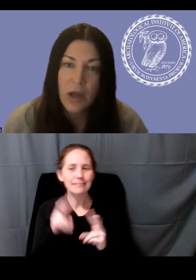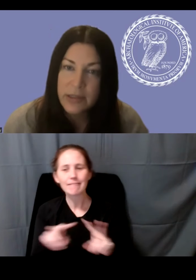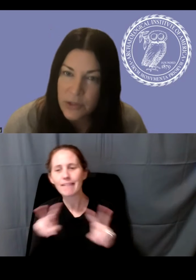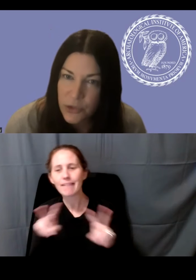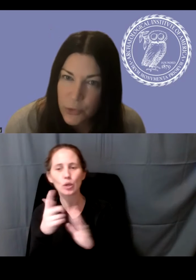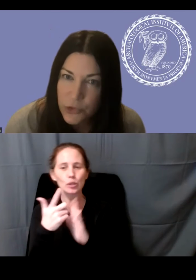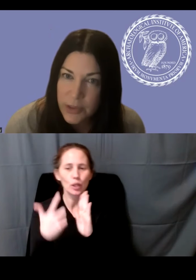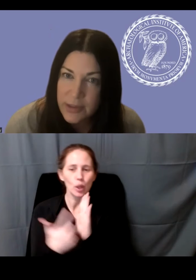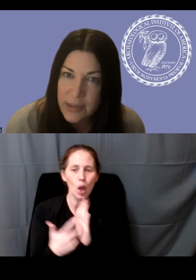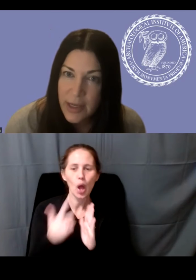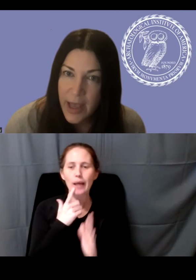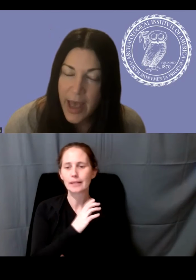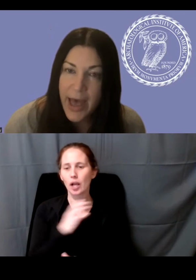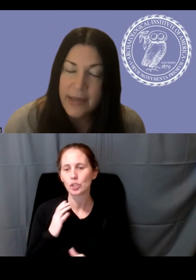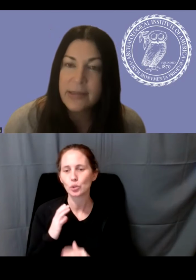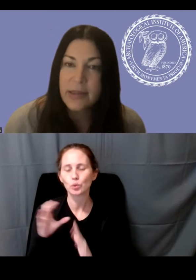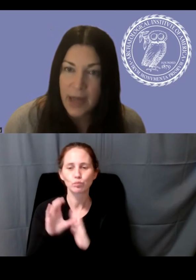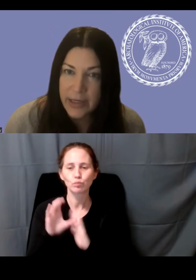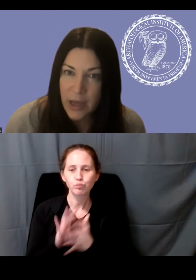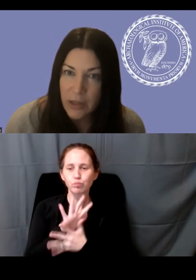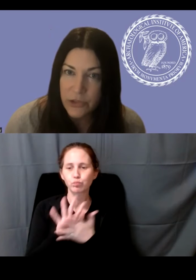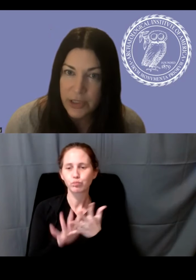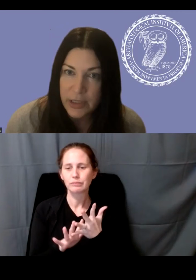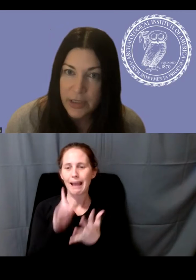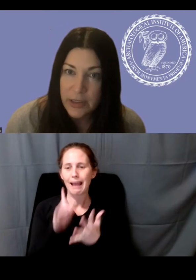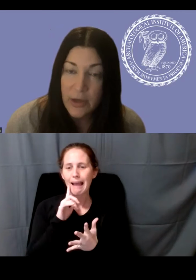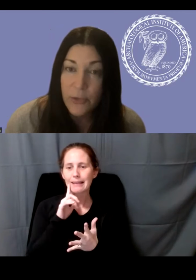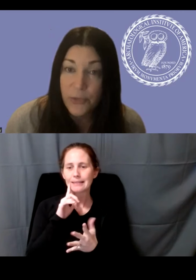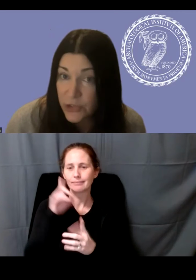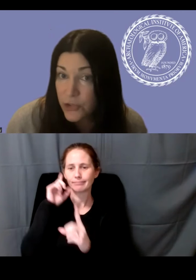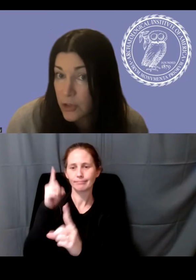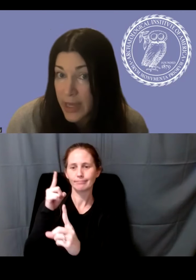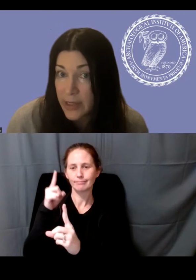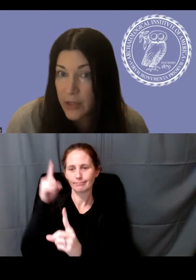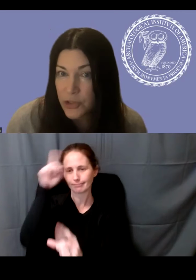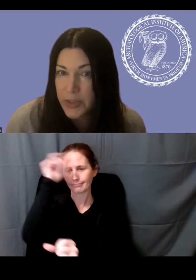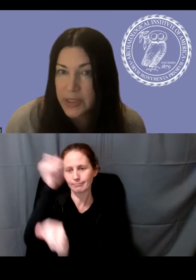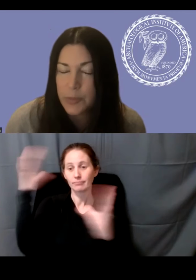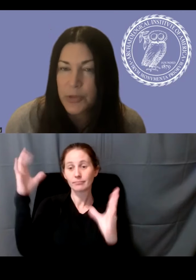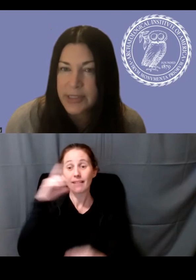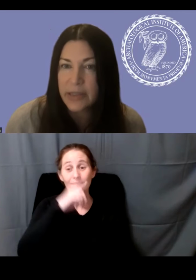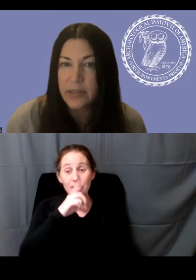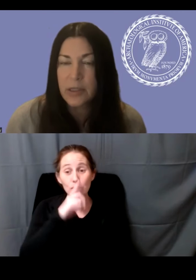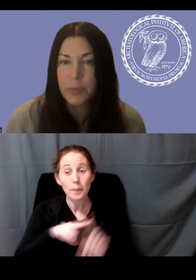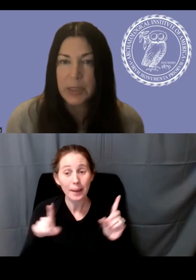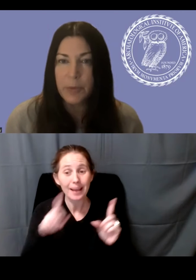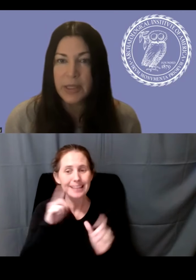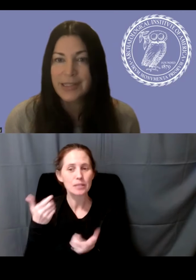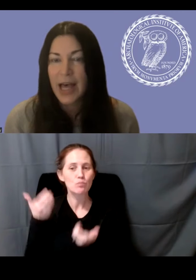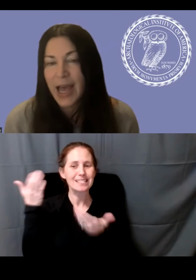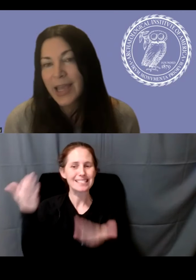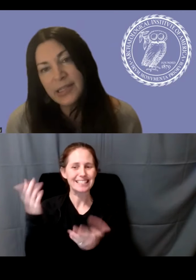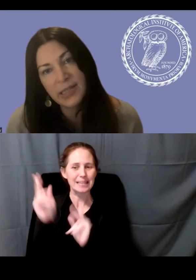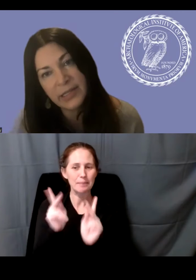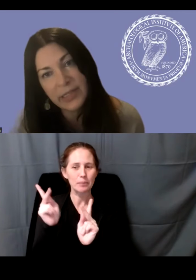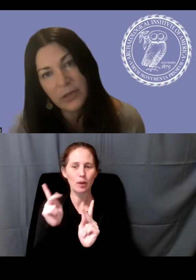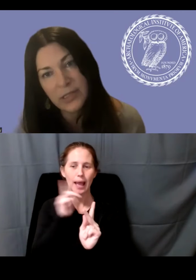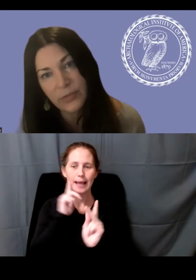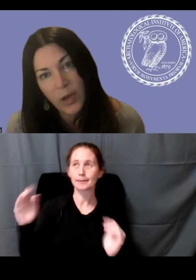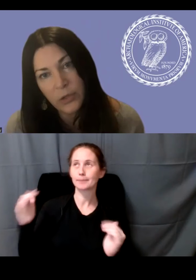laws, the constitutions, as an ideology, a fictional ideology, but it is presented to the people as the